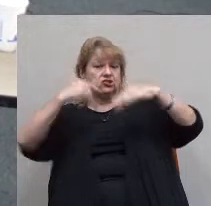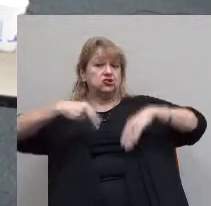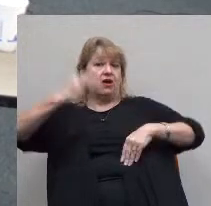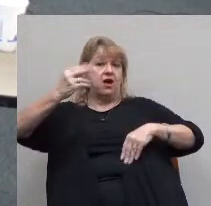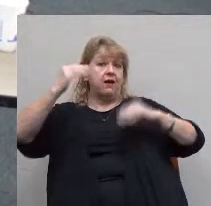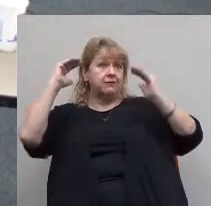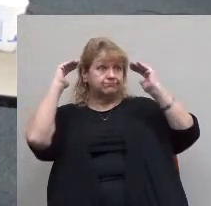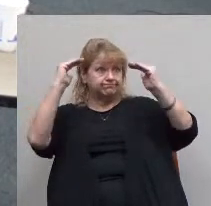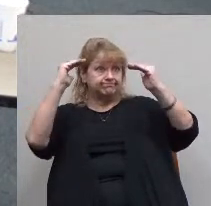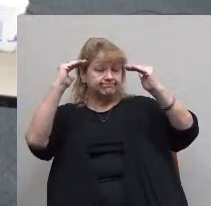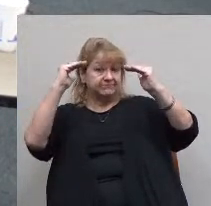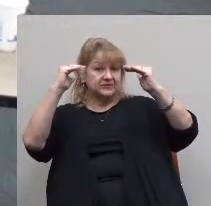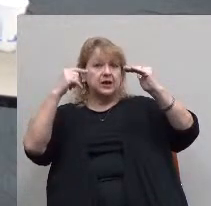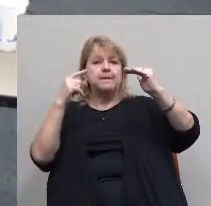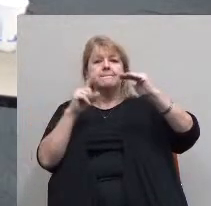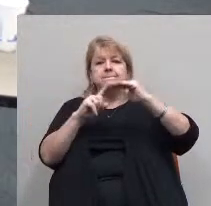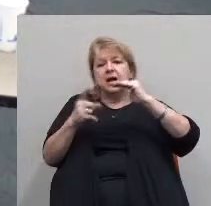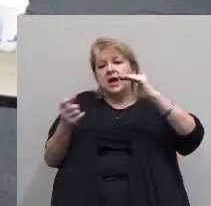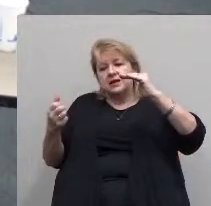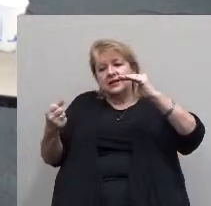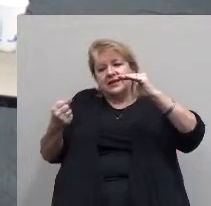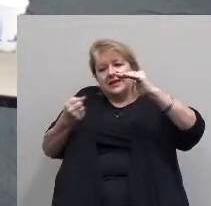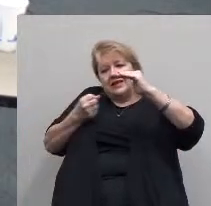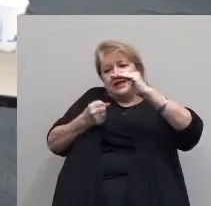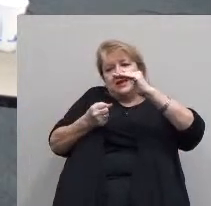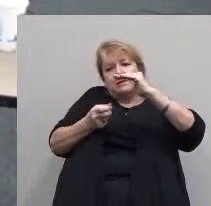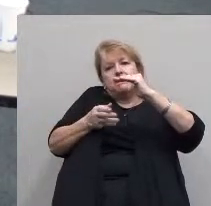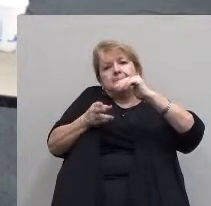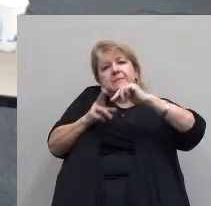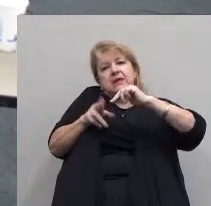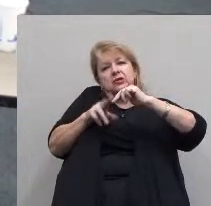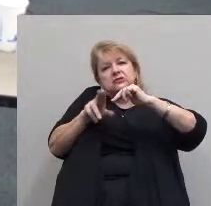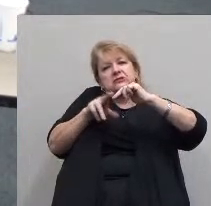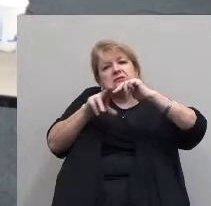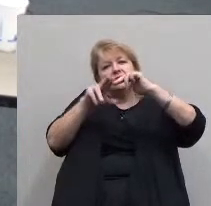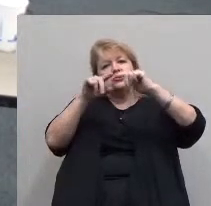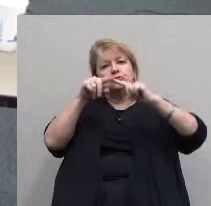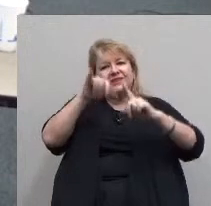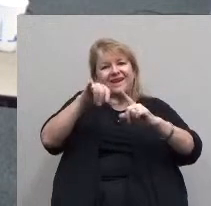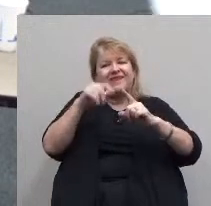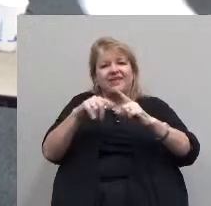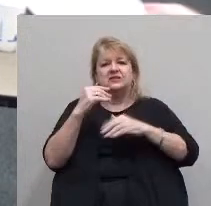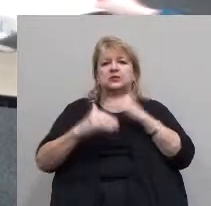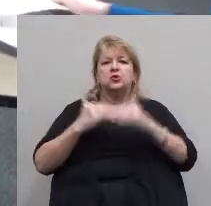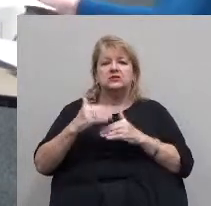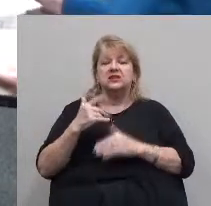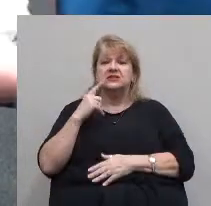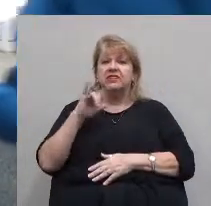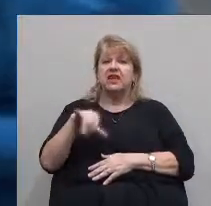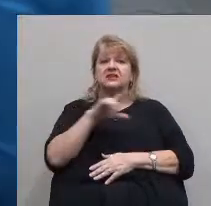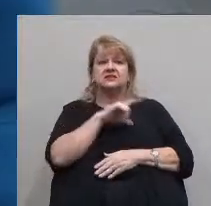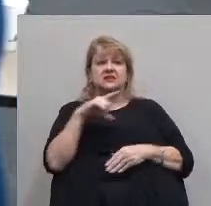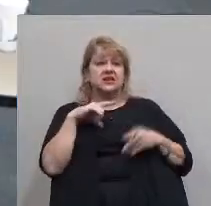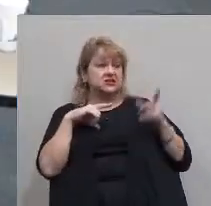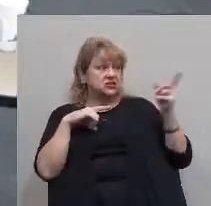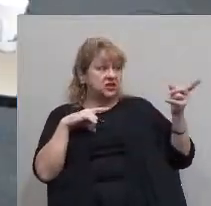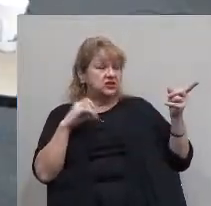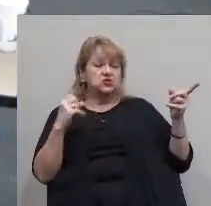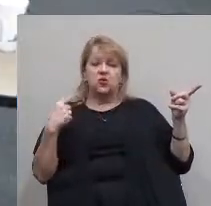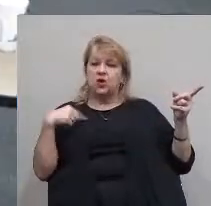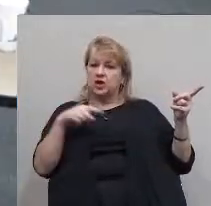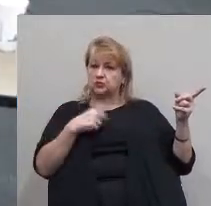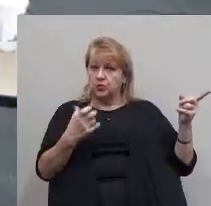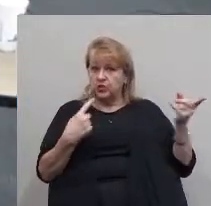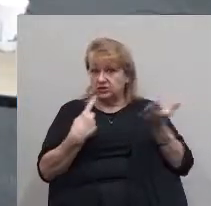can consider. Like I said, it's a living process as it goes through the process. If that is something that the legislature or we want to